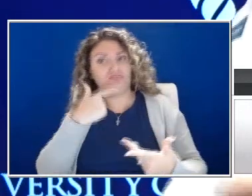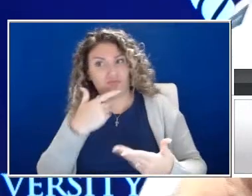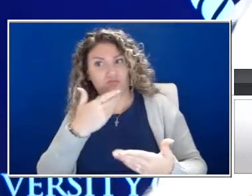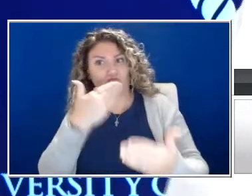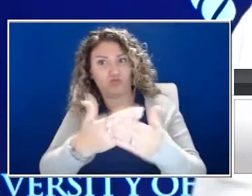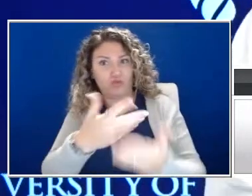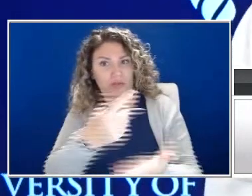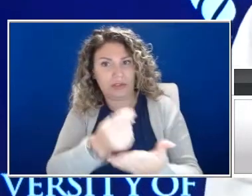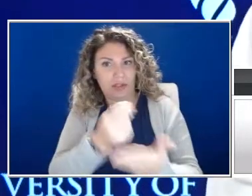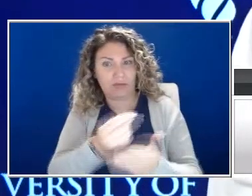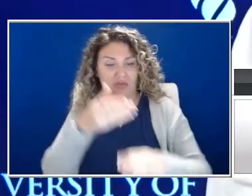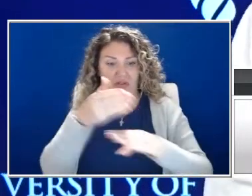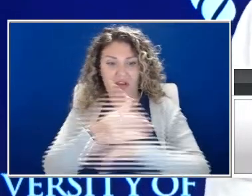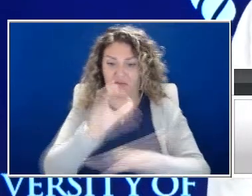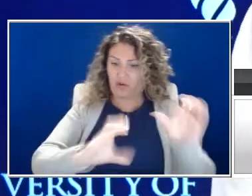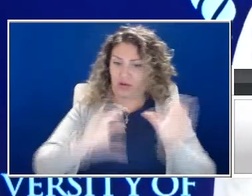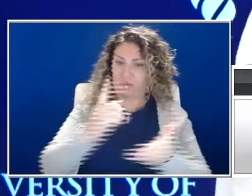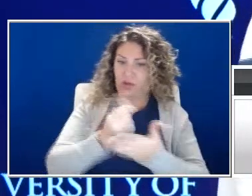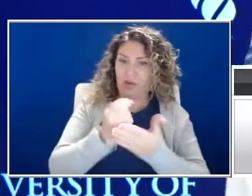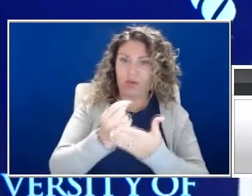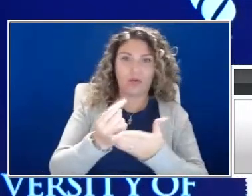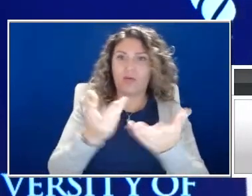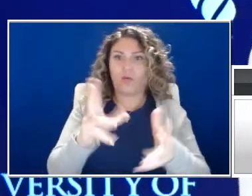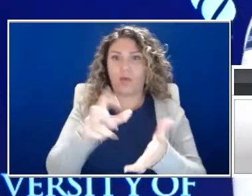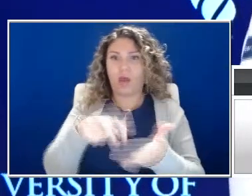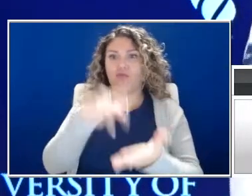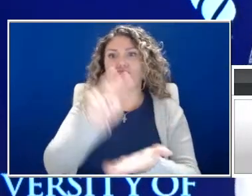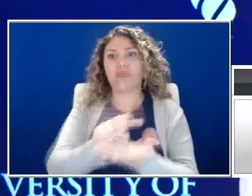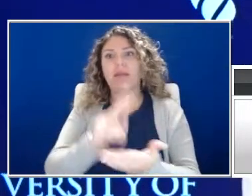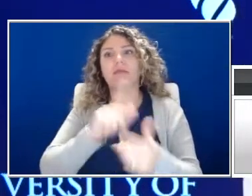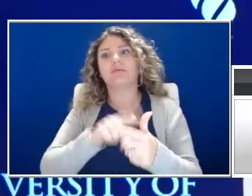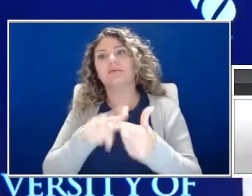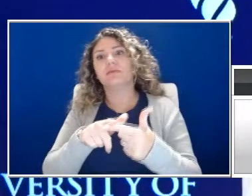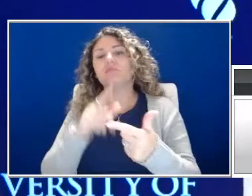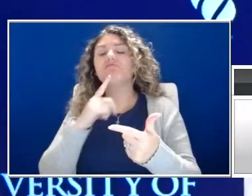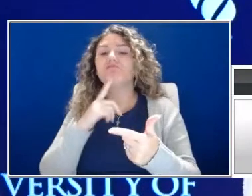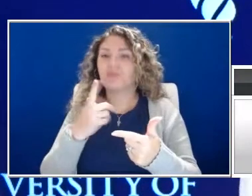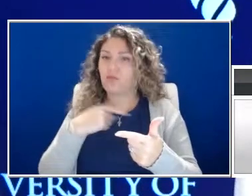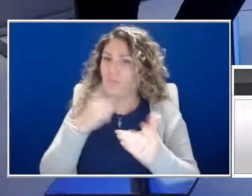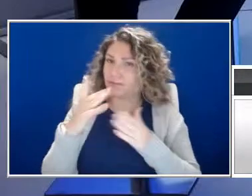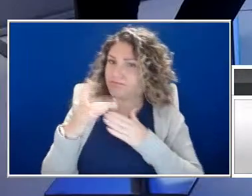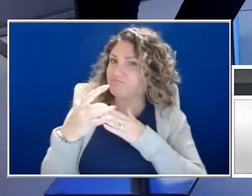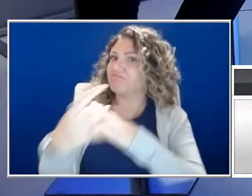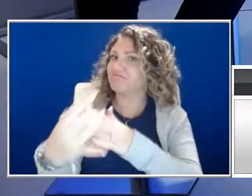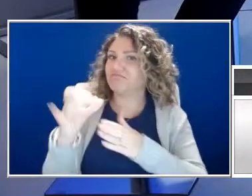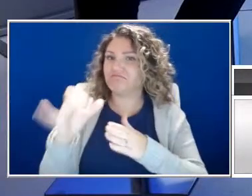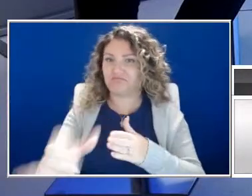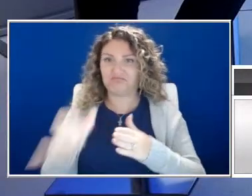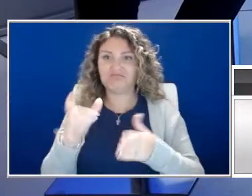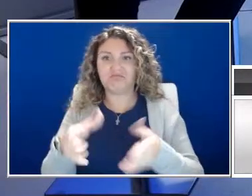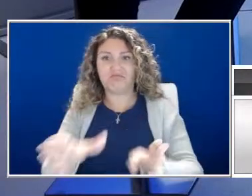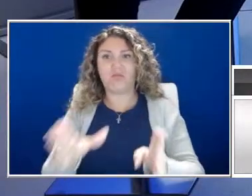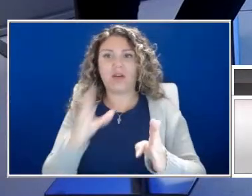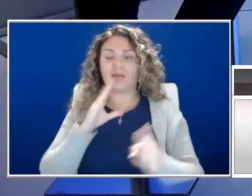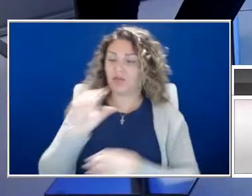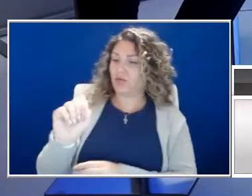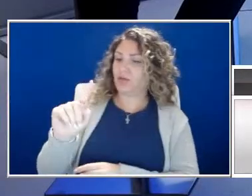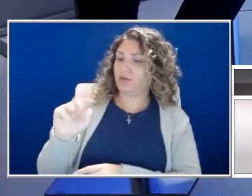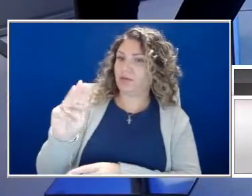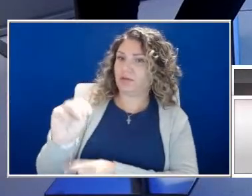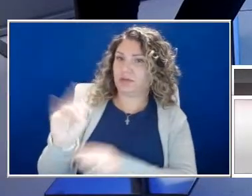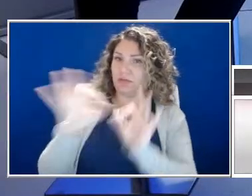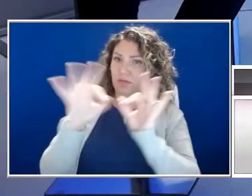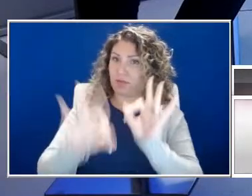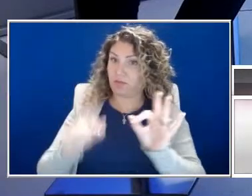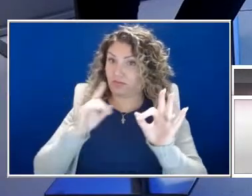them to relapse, you take them to transplant. So we are indeed moving in that direction. So stem cell, very successful. Yes. And so